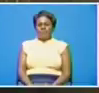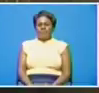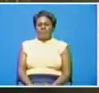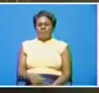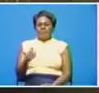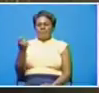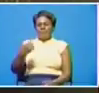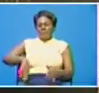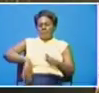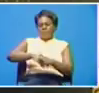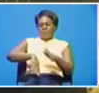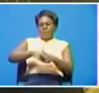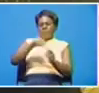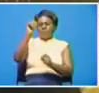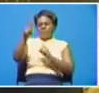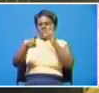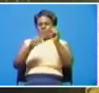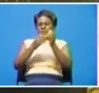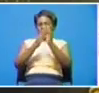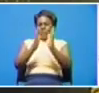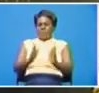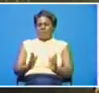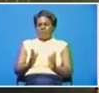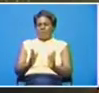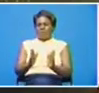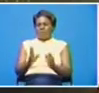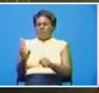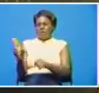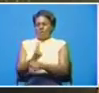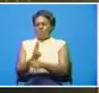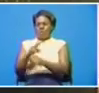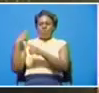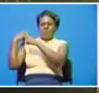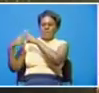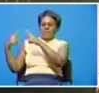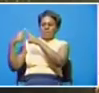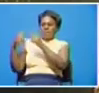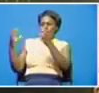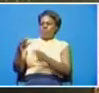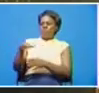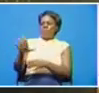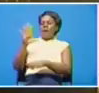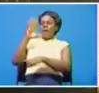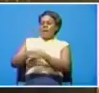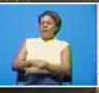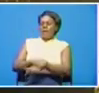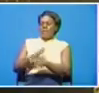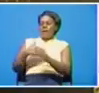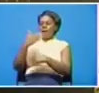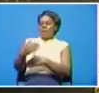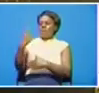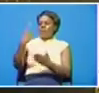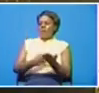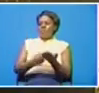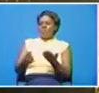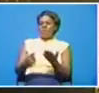Kenya Premier League All-Stars head coach Stanley Okumbi has said he will put into use the experience his side gained in Spain after a one-week tour where the